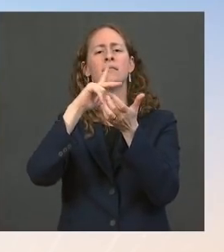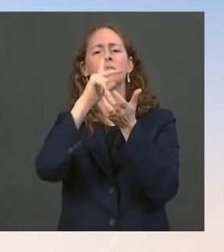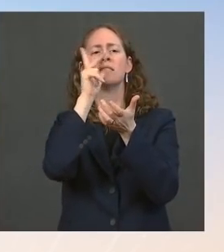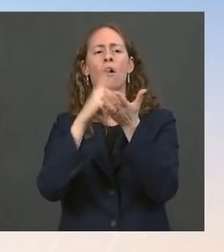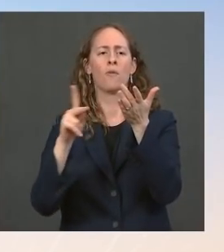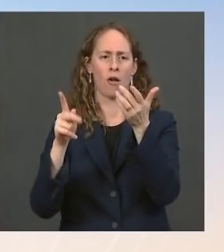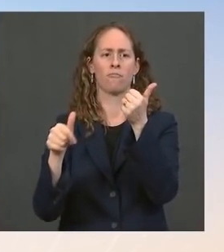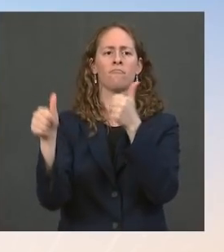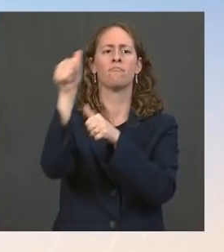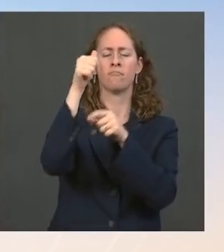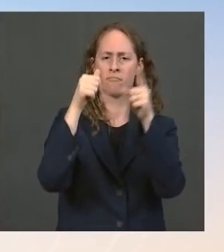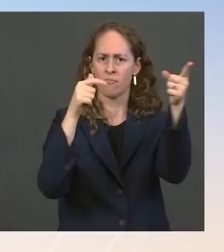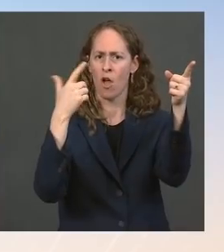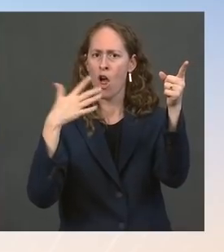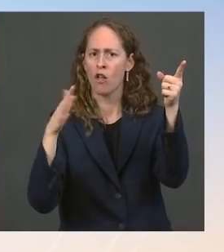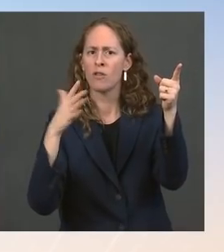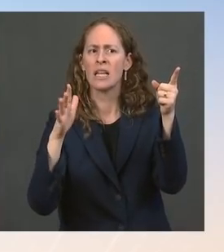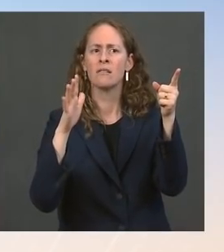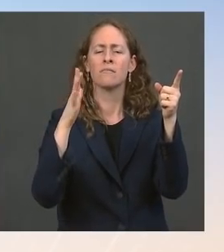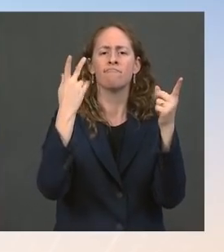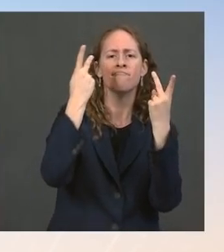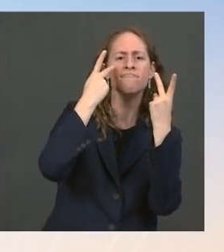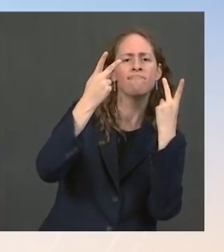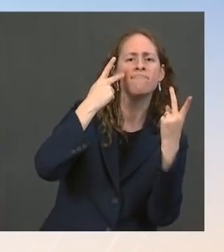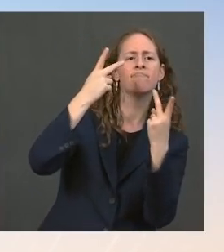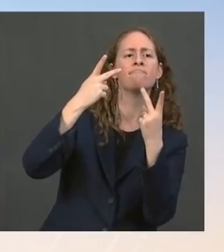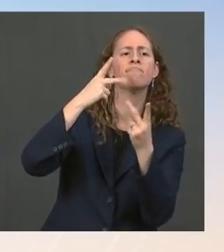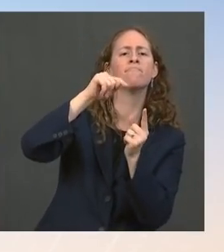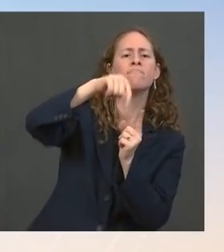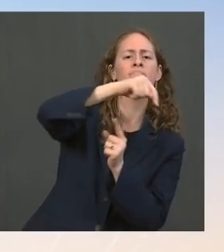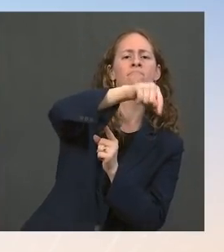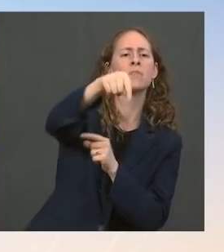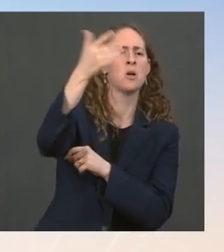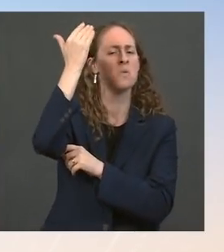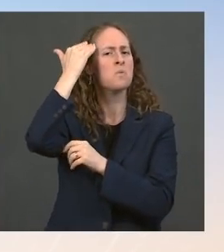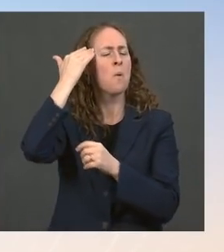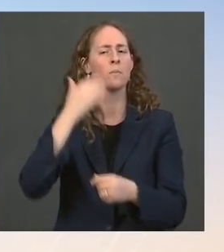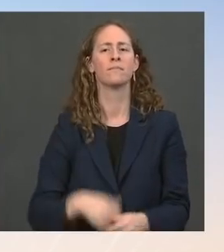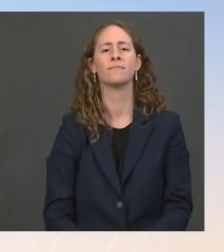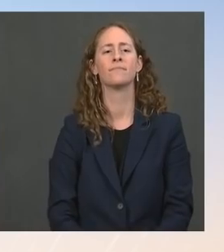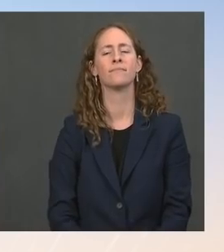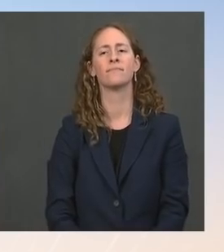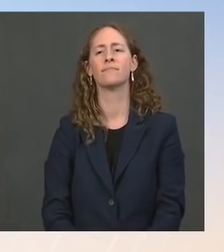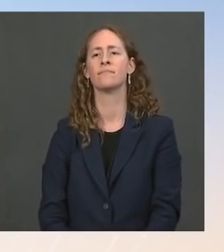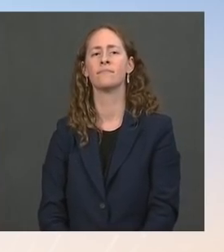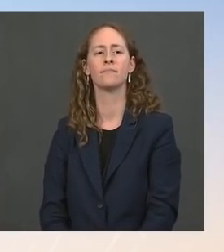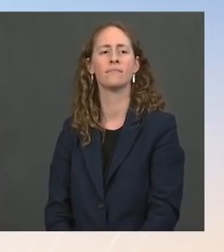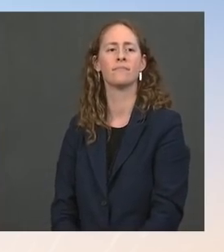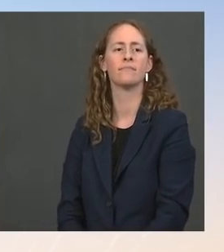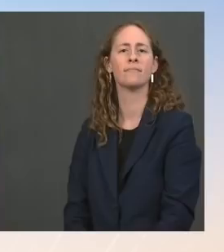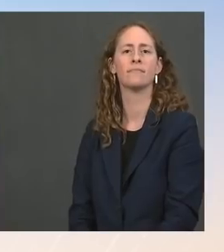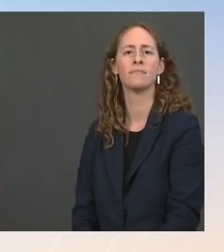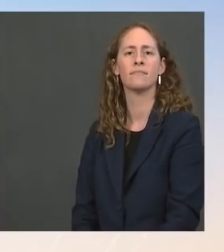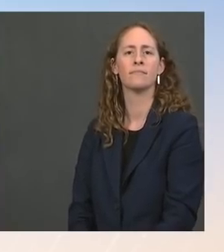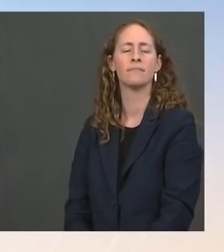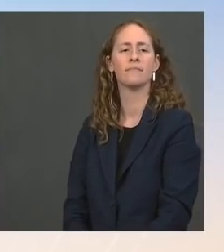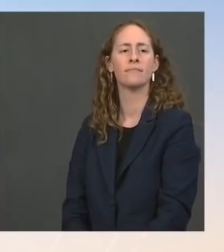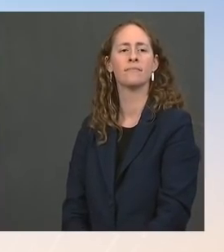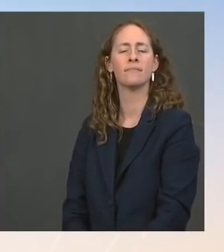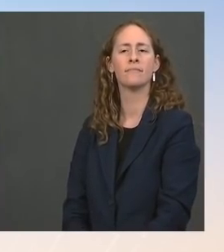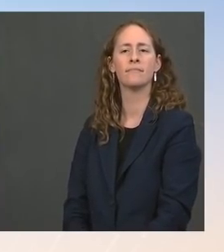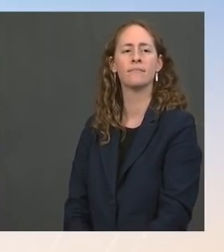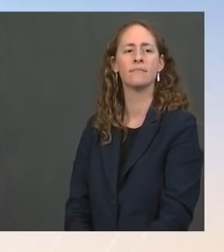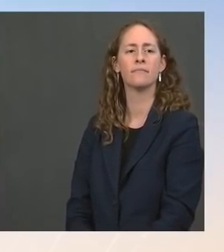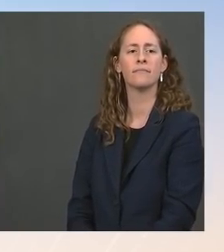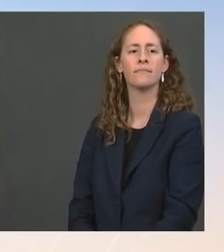have experience in the region and will certainly be overseeing the policy at this point in time. Ken, want to go ahead? Just one more. Just one of his concerns that he laid